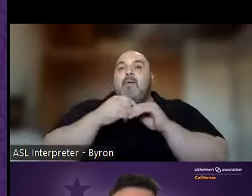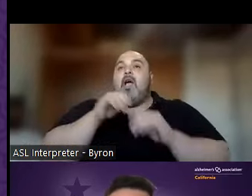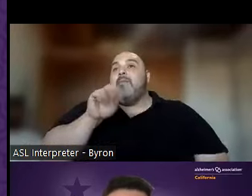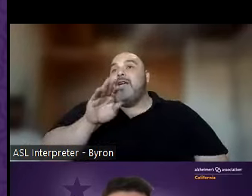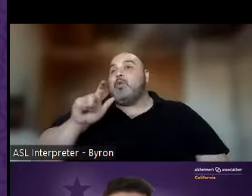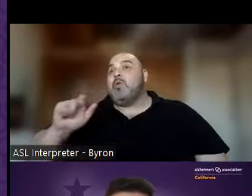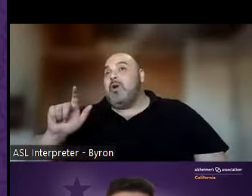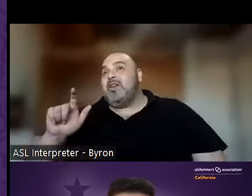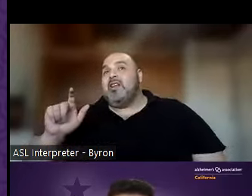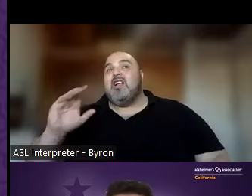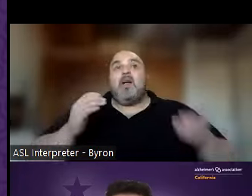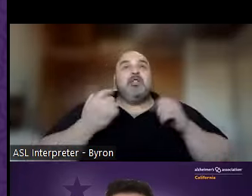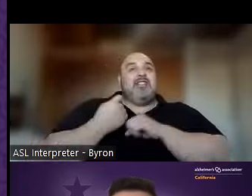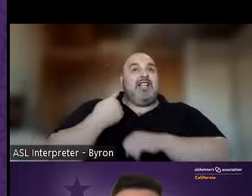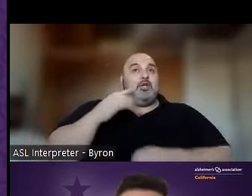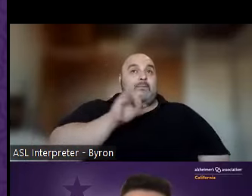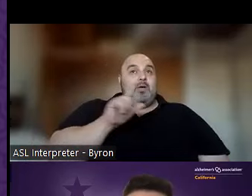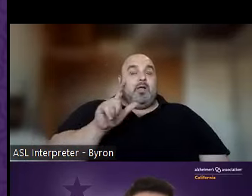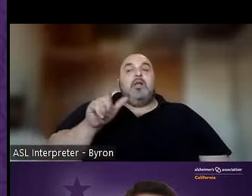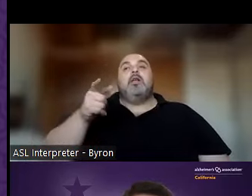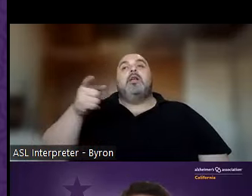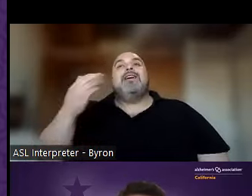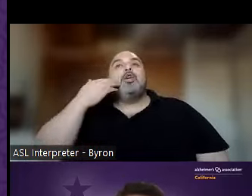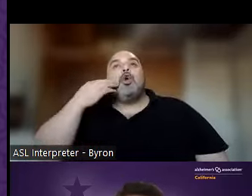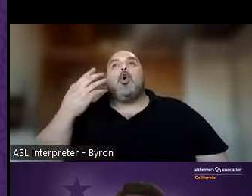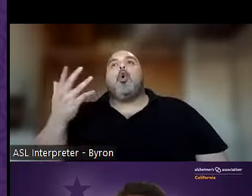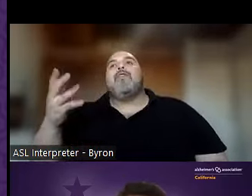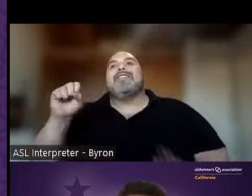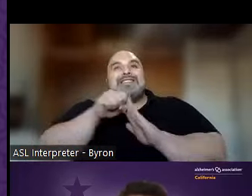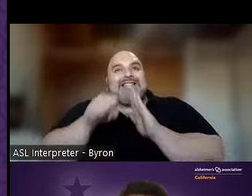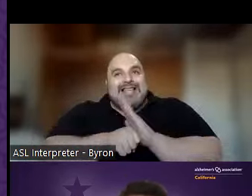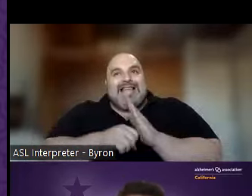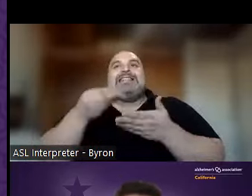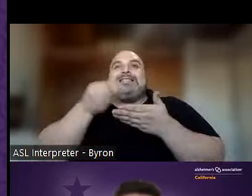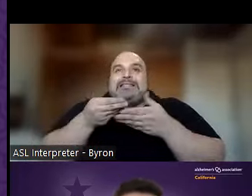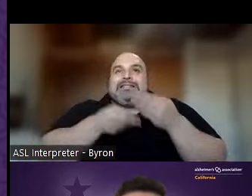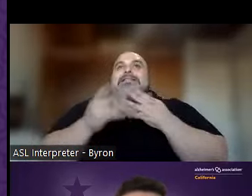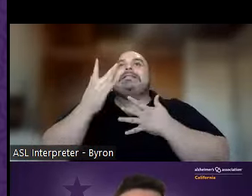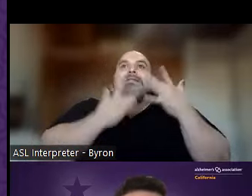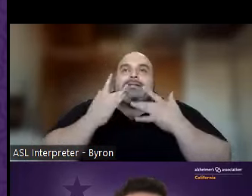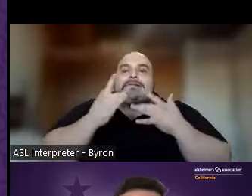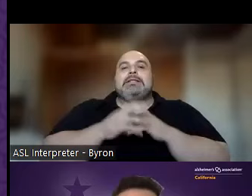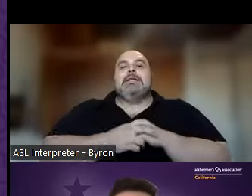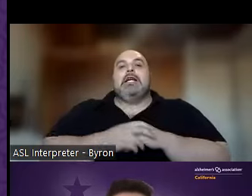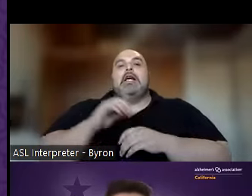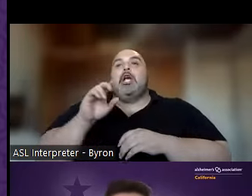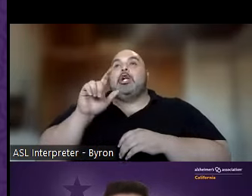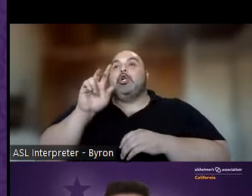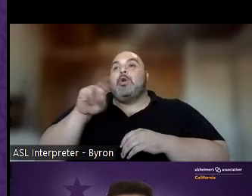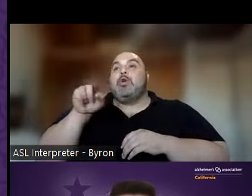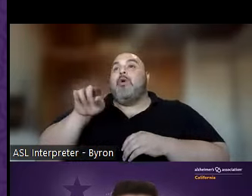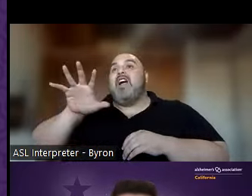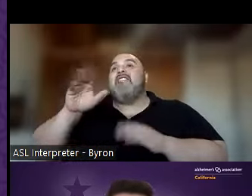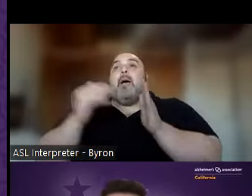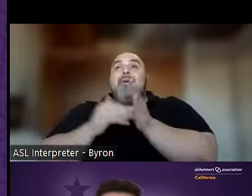AB 2583 last year, but given the deficit that the state is currently experiencing, $22.5 billion in